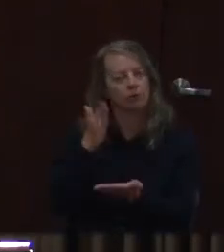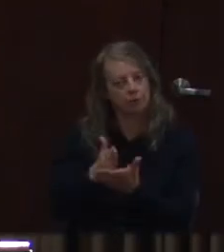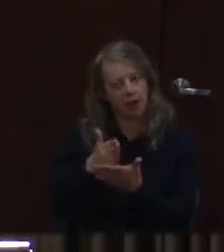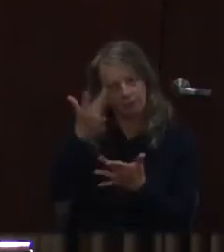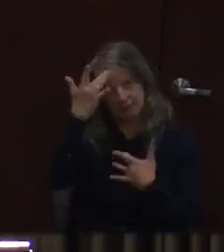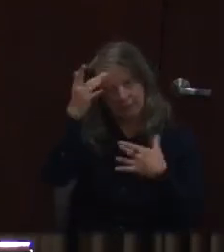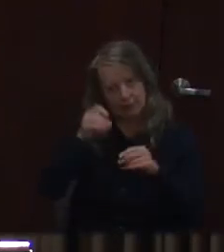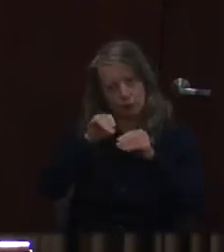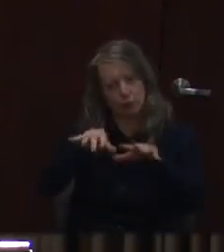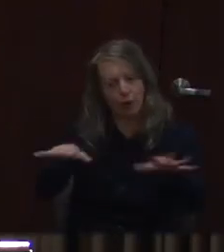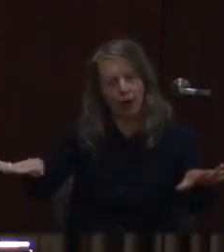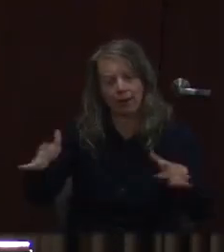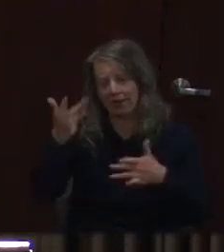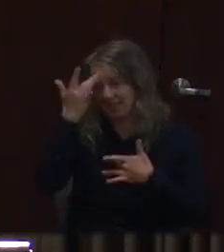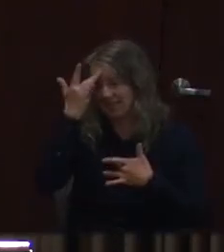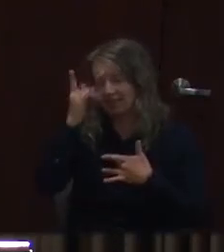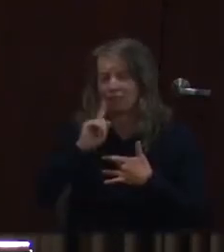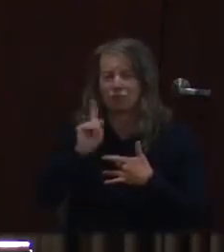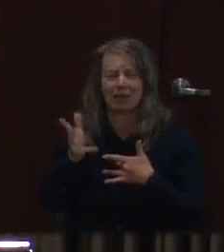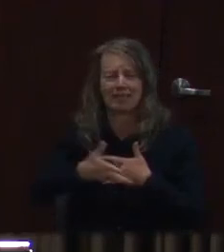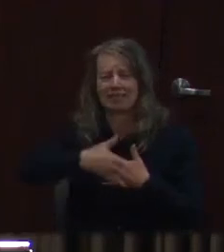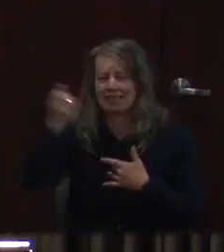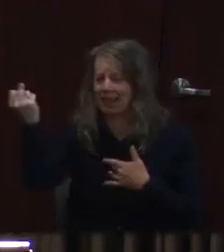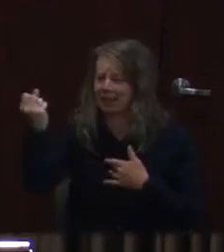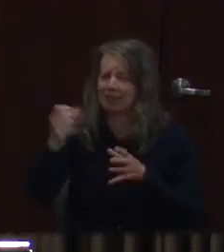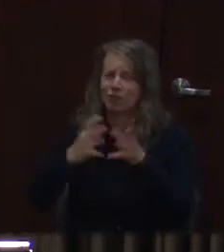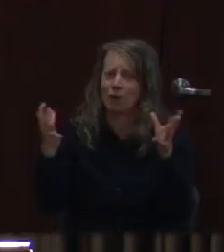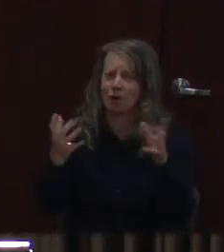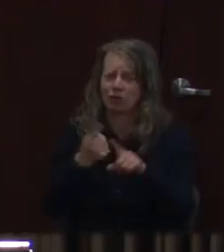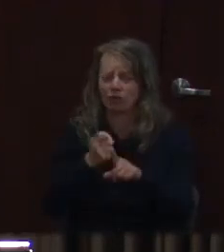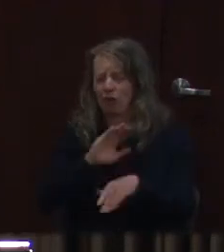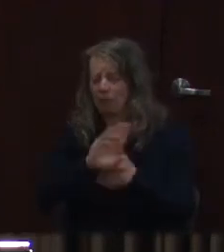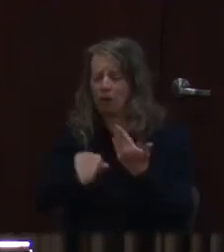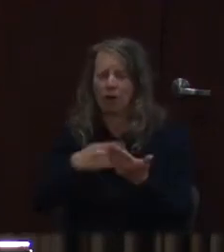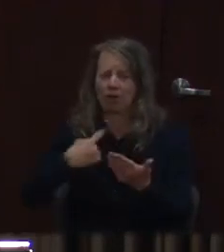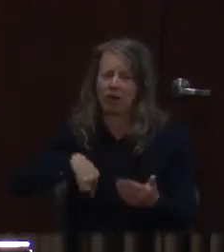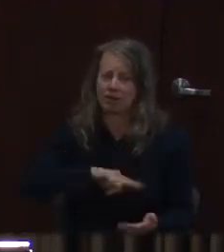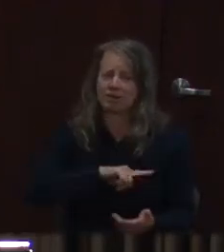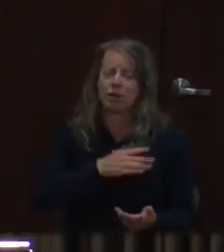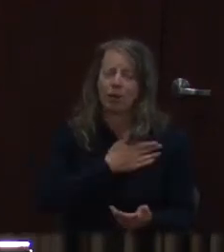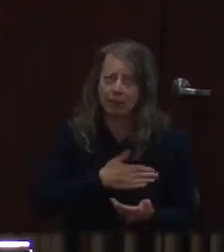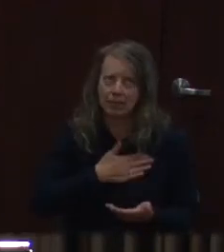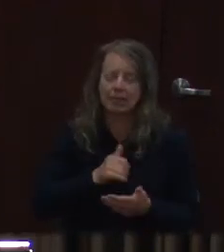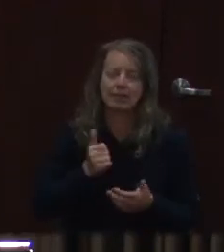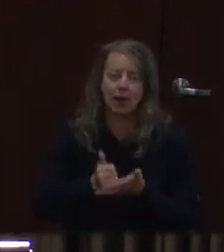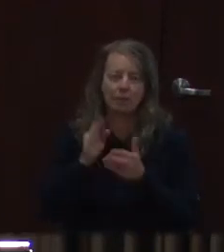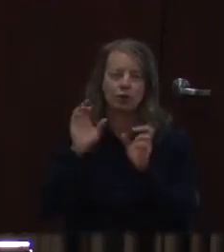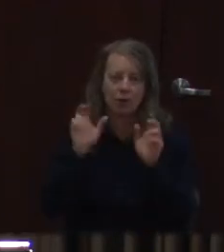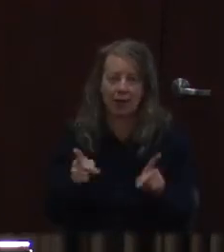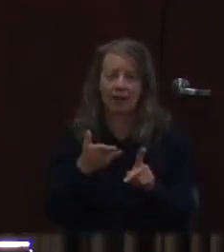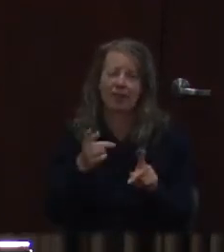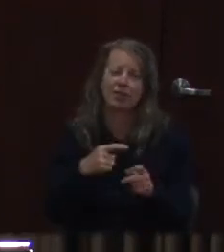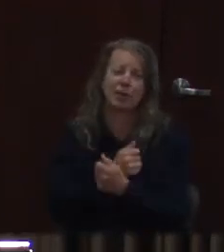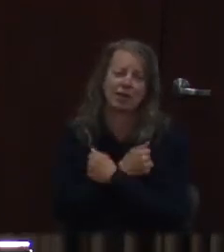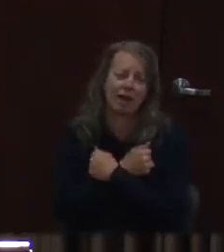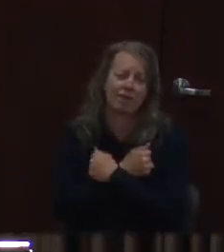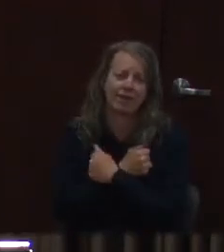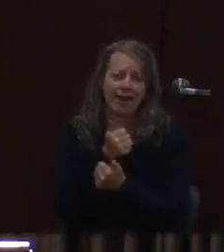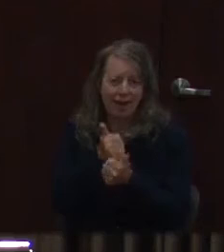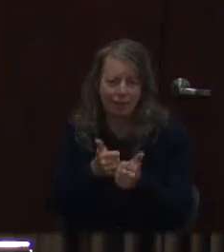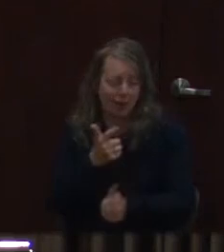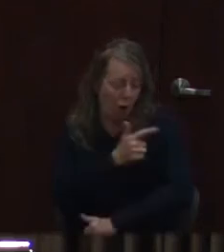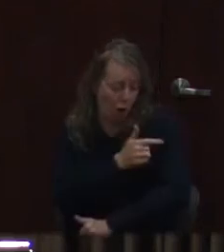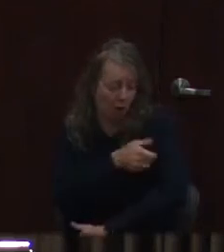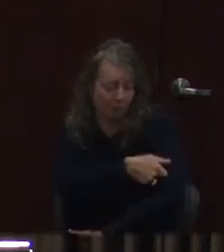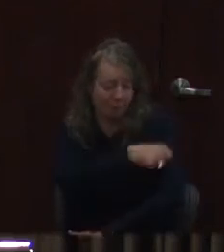has taken so much from all of us. So please help get us back to the things we love. Every arm, every